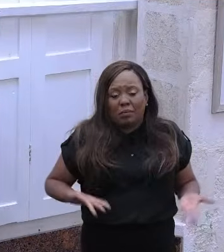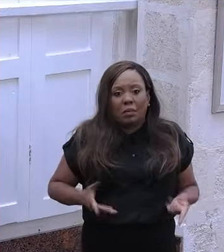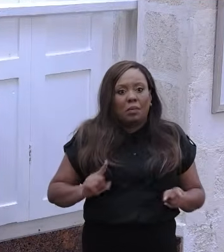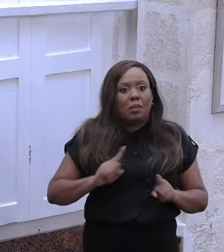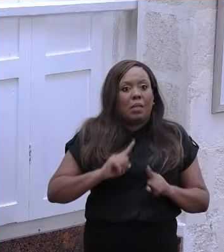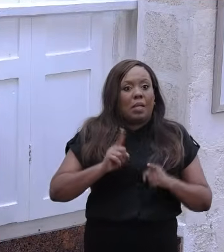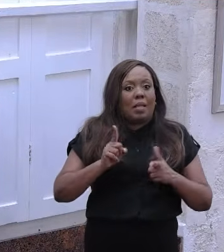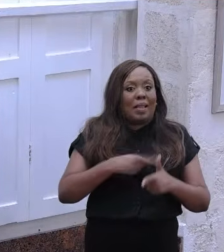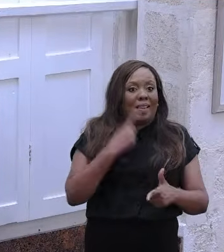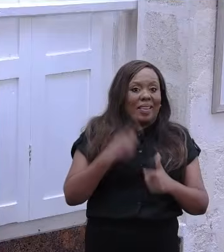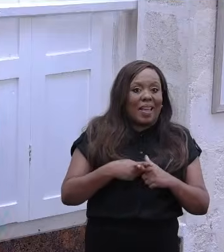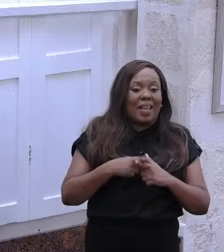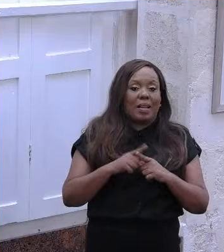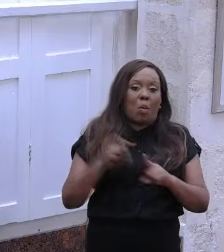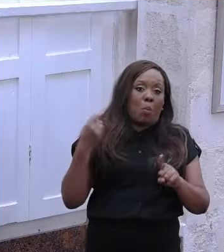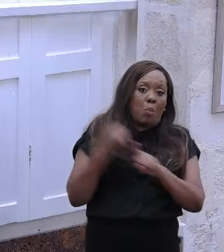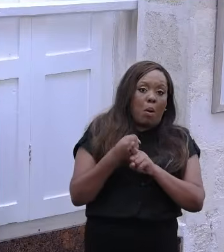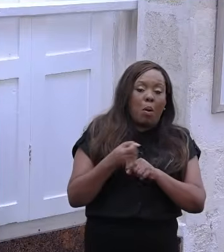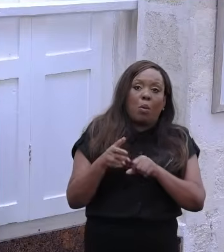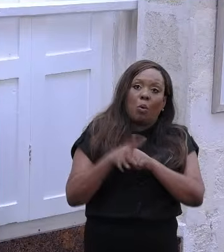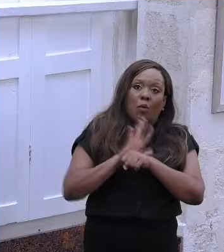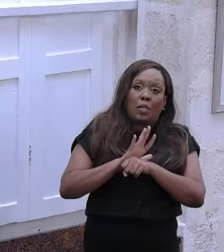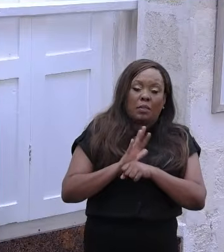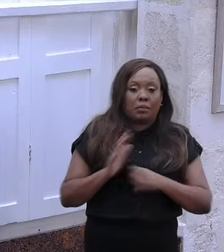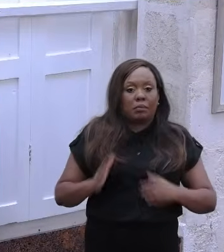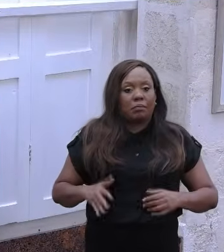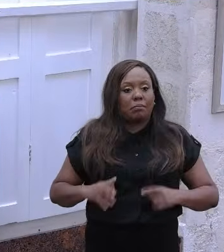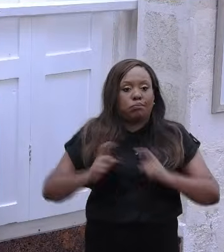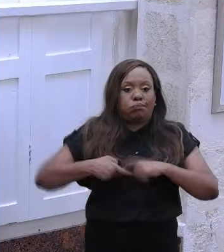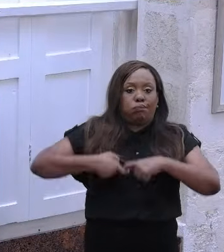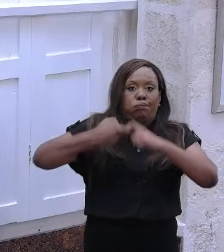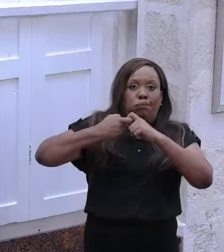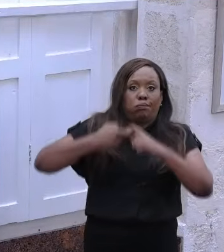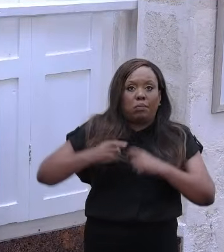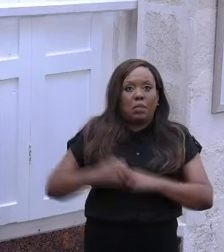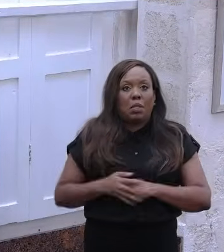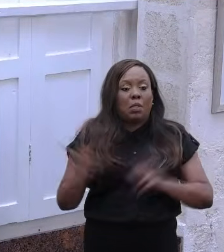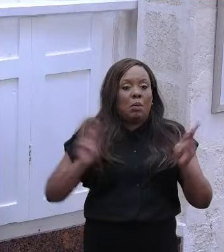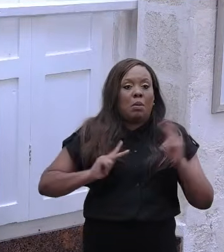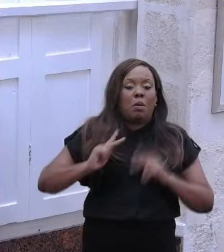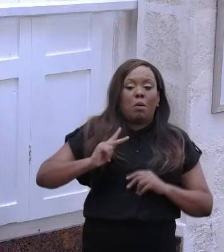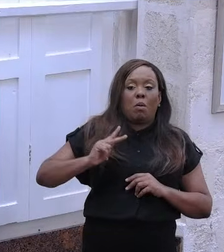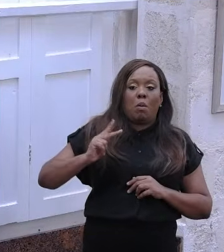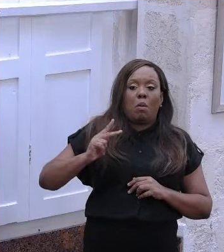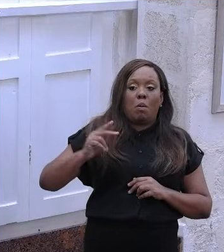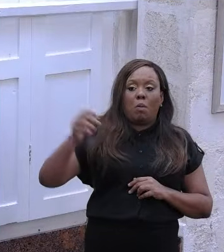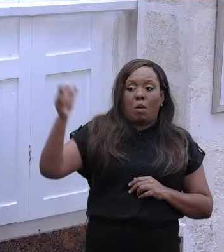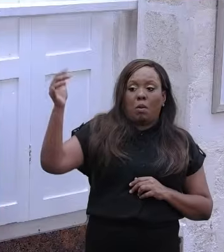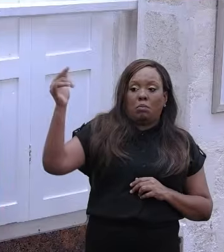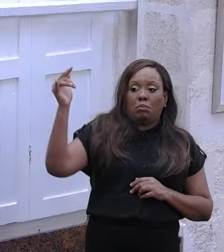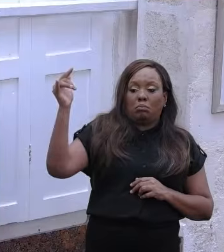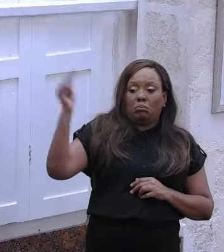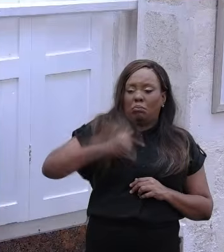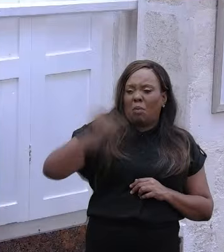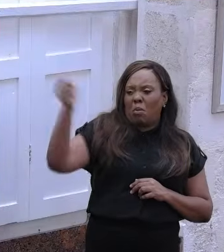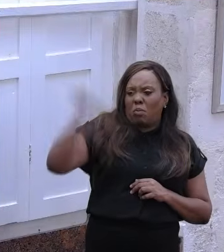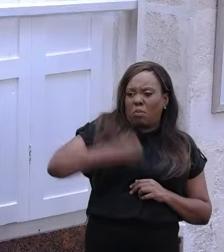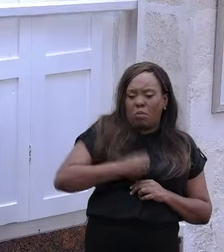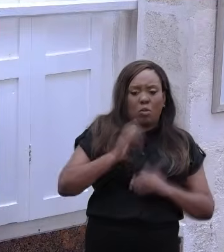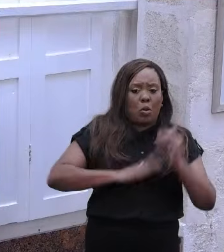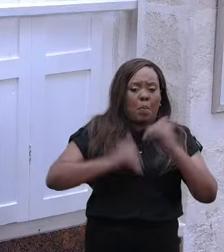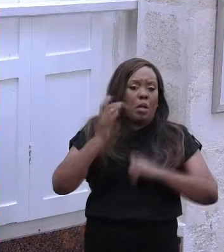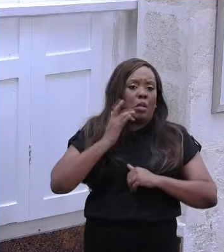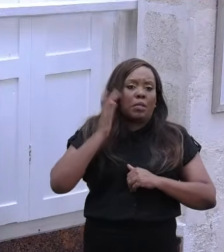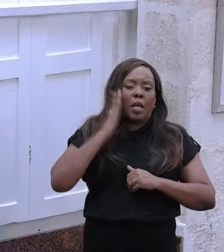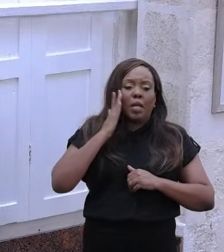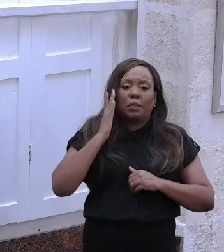a severe halt on further construction. Everybody who was coming to build a hotel pulled back. So when COVID opened